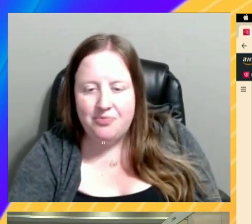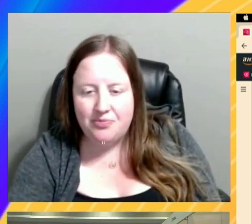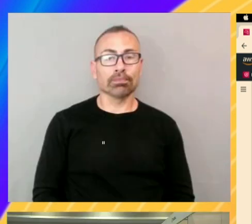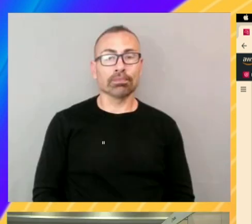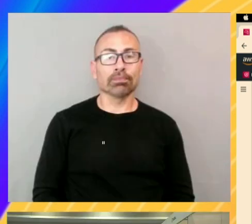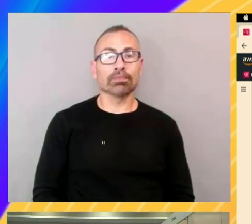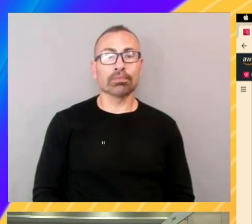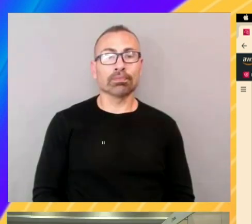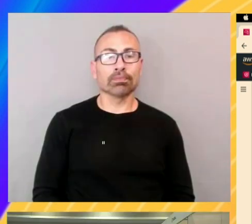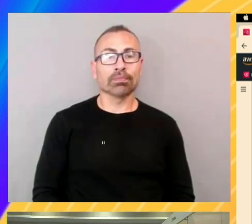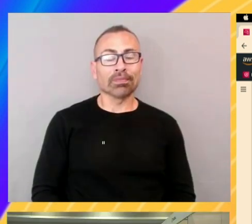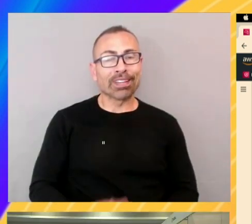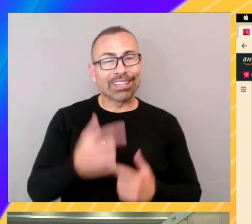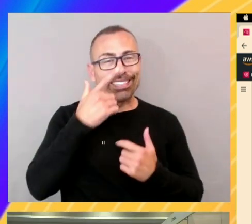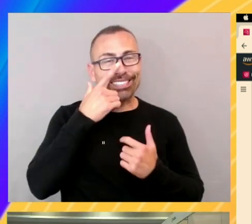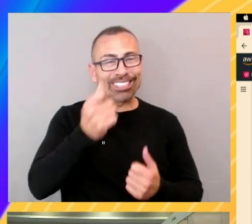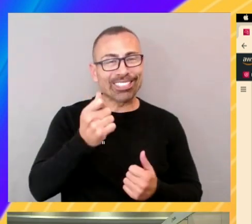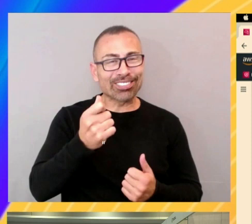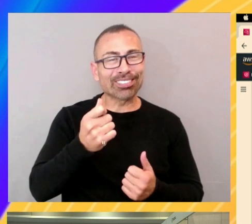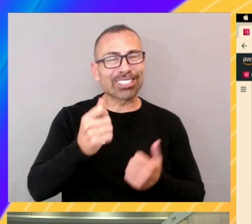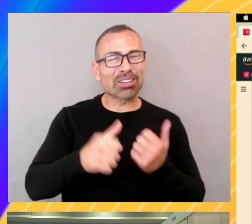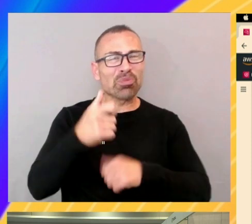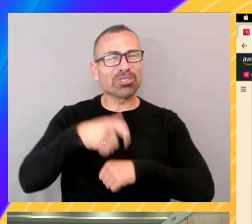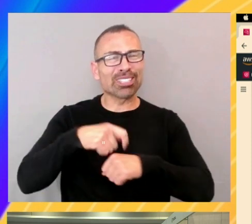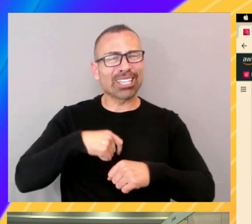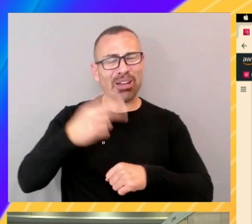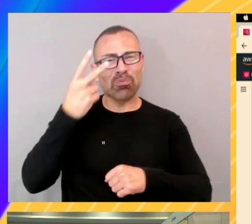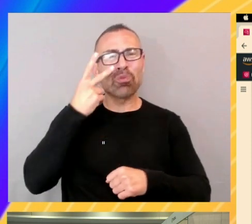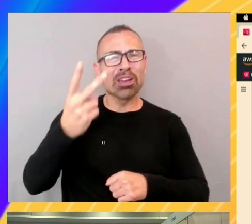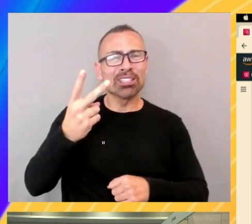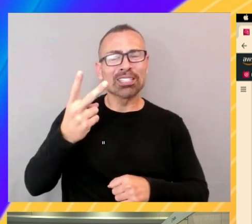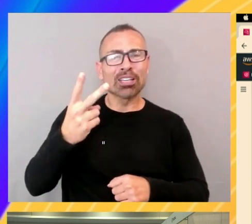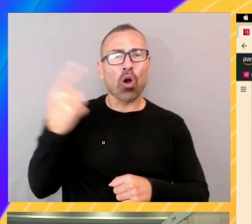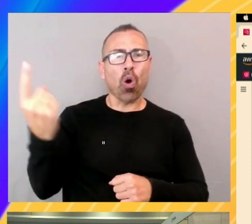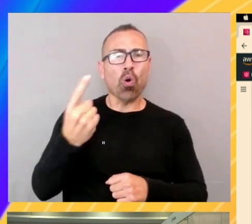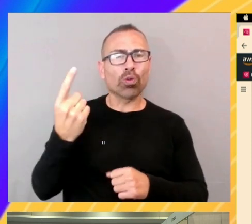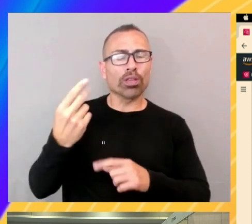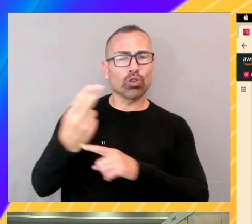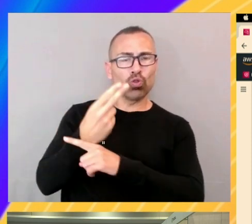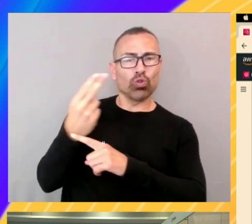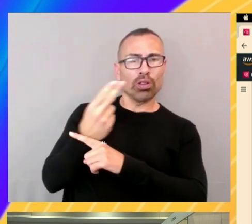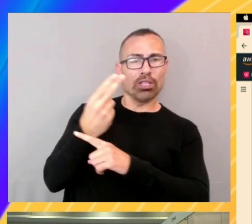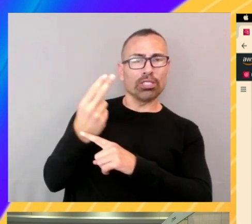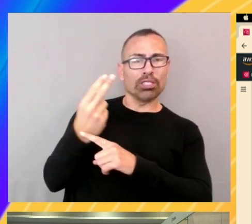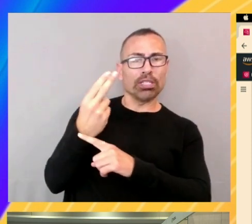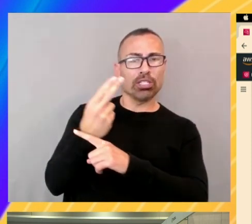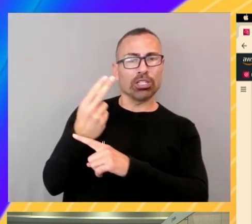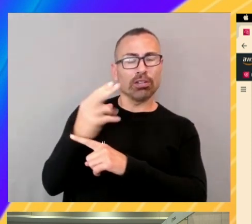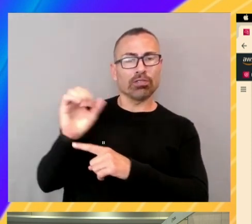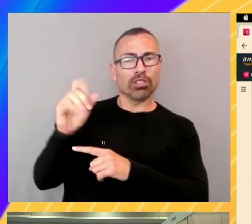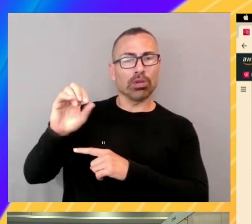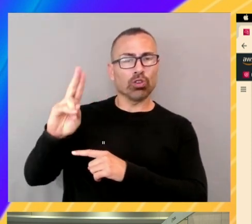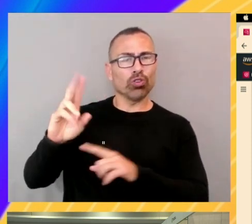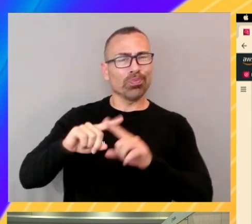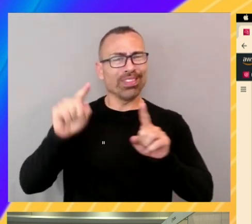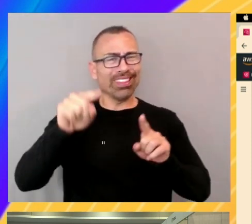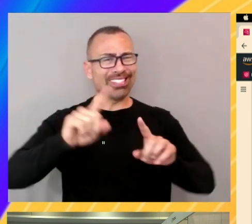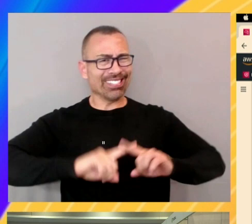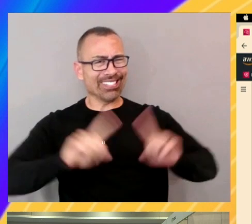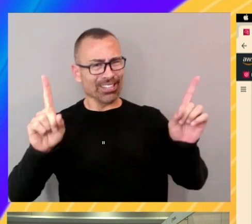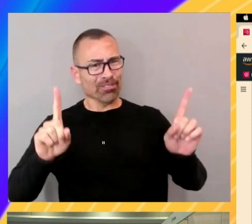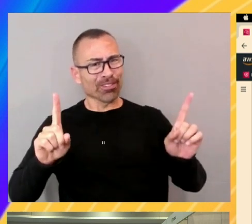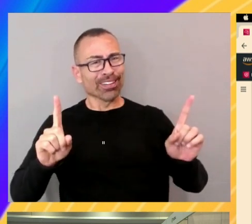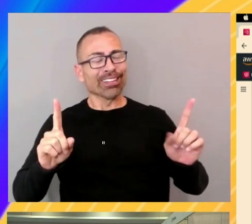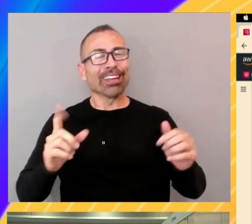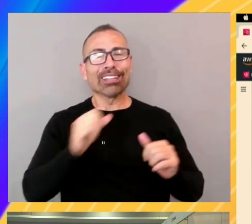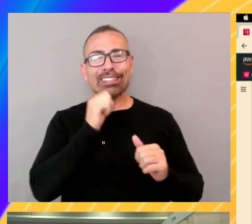dashboards, we think of just CPU utilization, but this is cool to see that we can think outside the box a little bit. you're in the console right